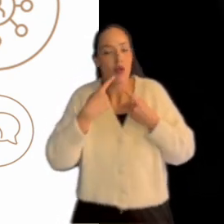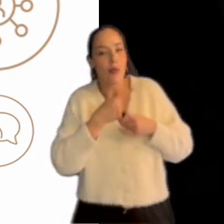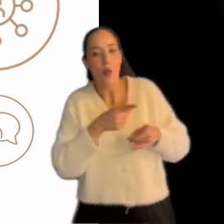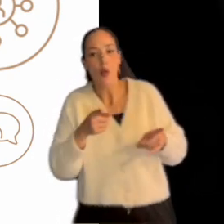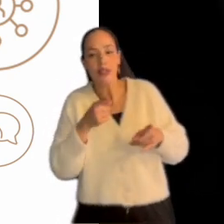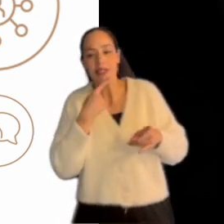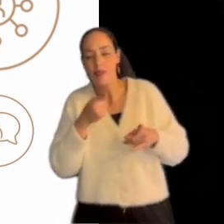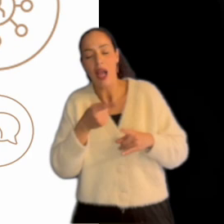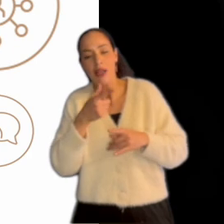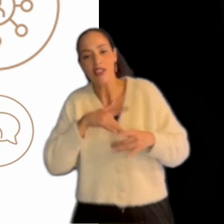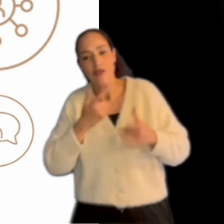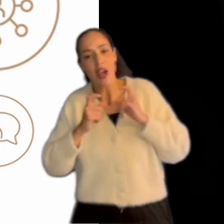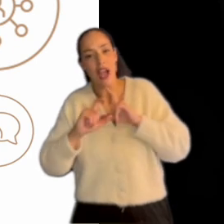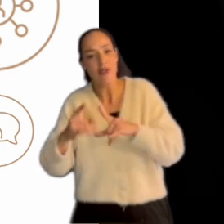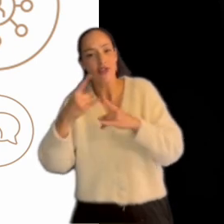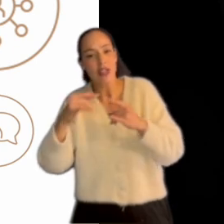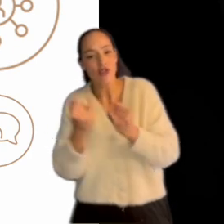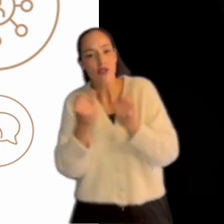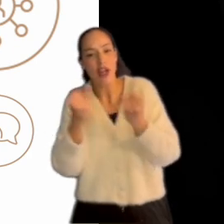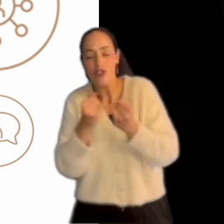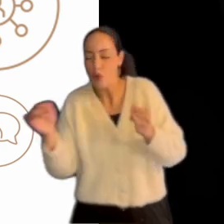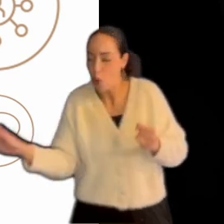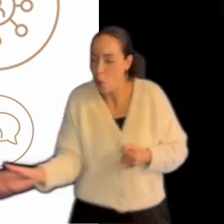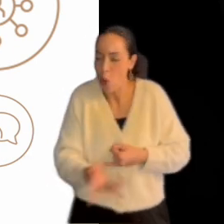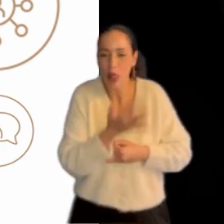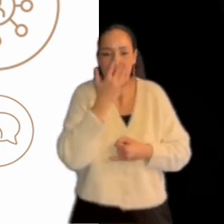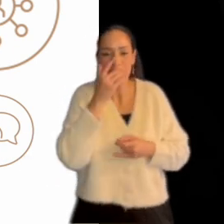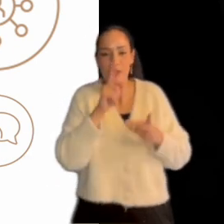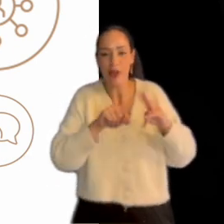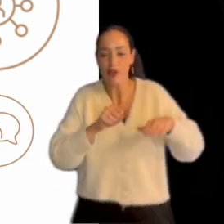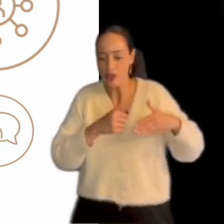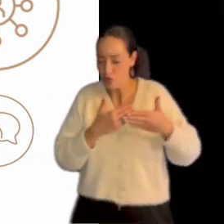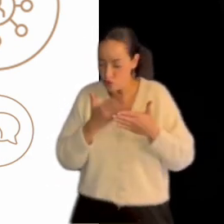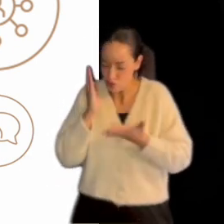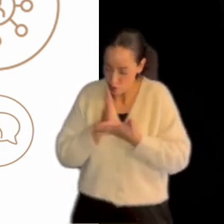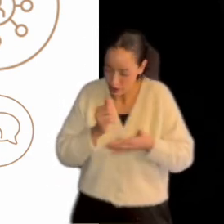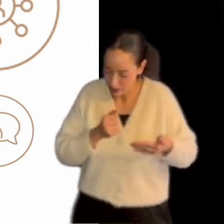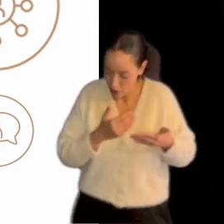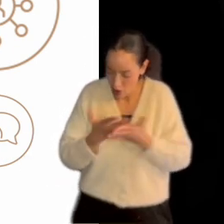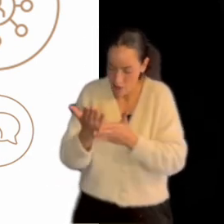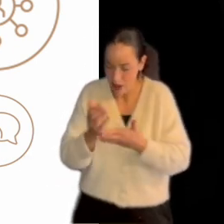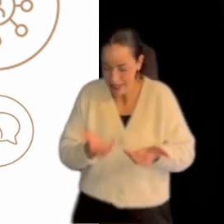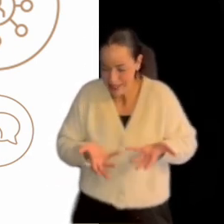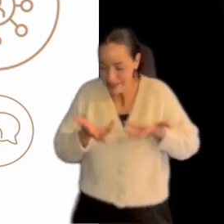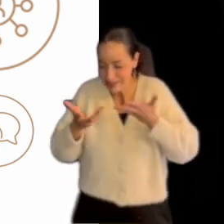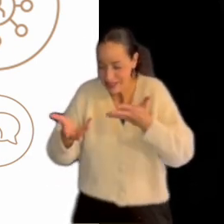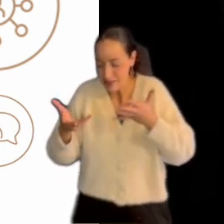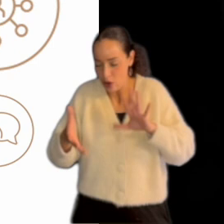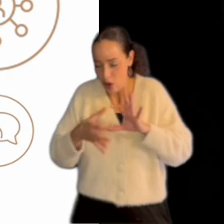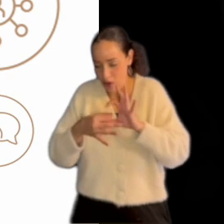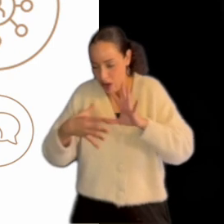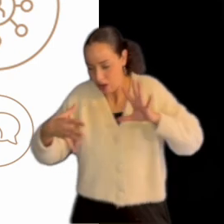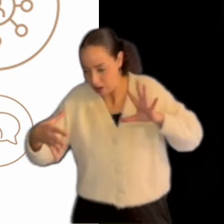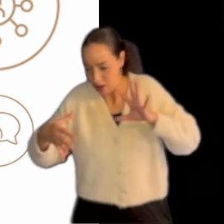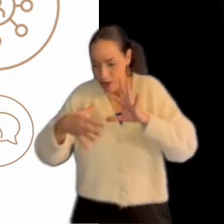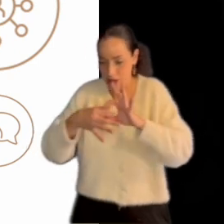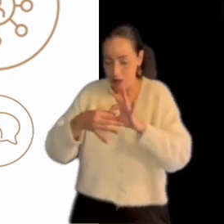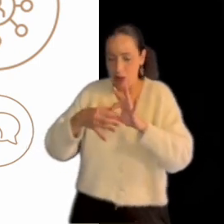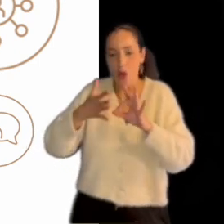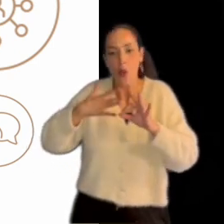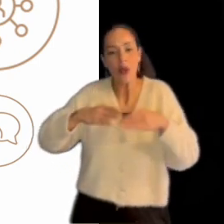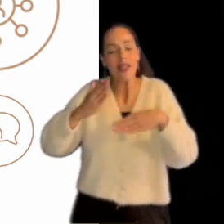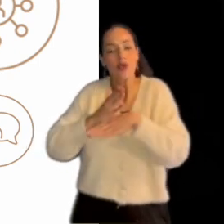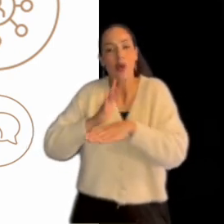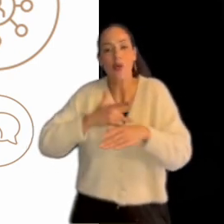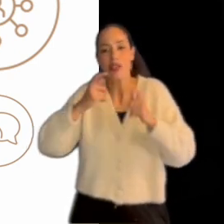than ourselves to work with both survivors and their communities, their family and their friends, in order to achieve this. Towards